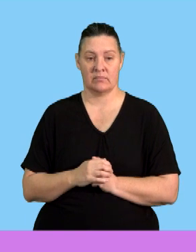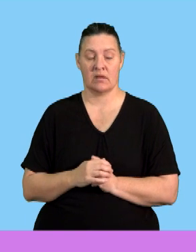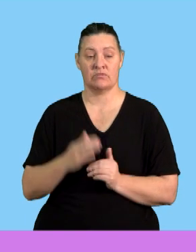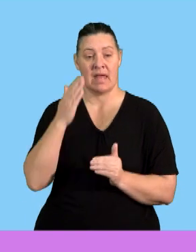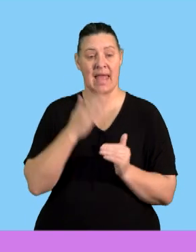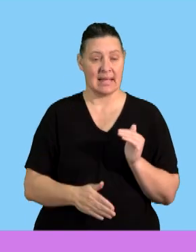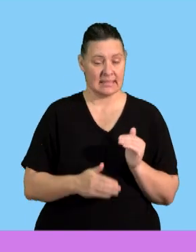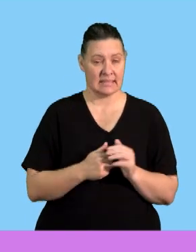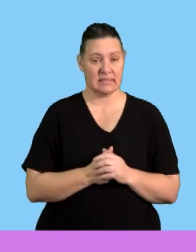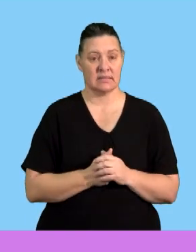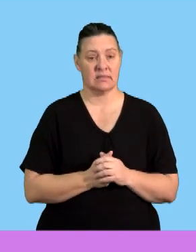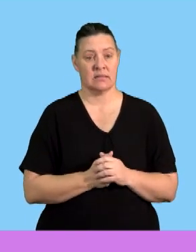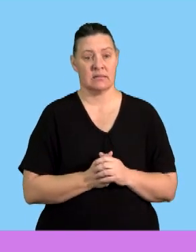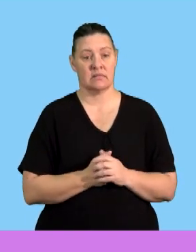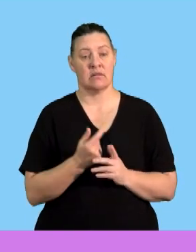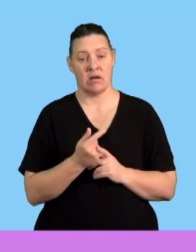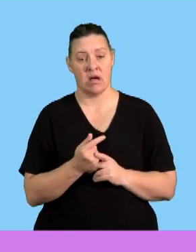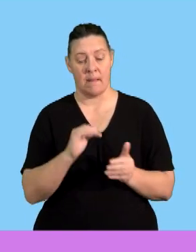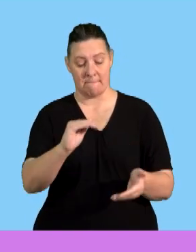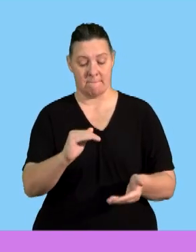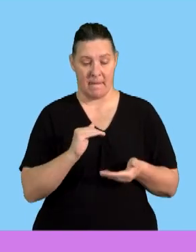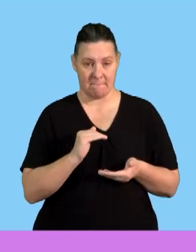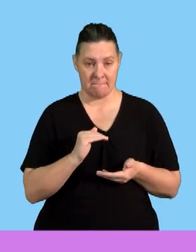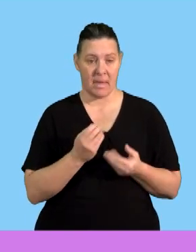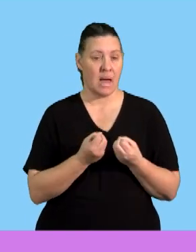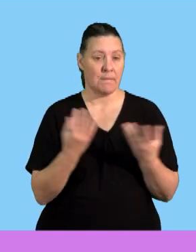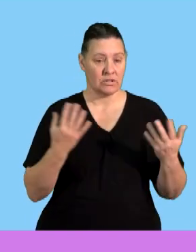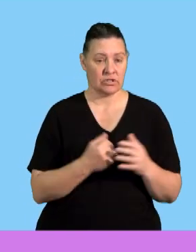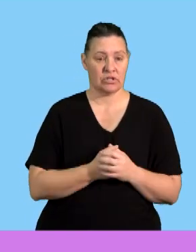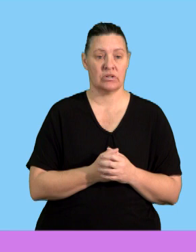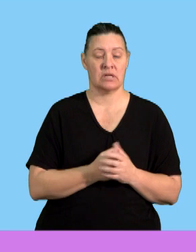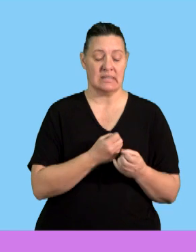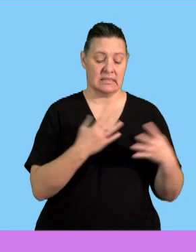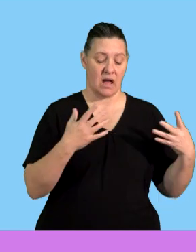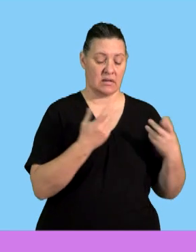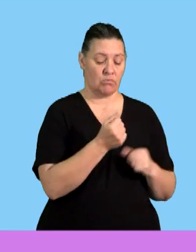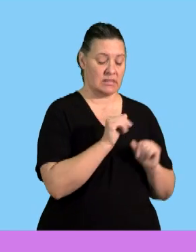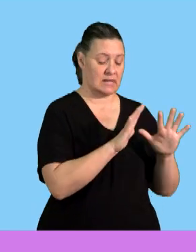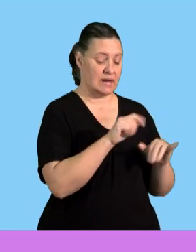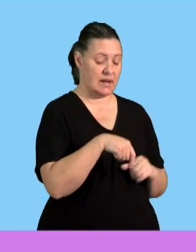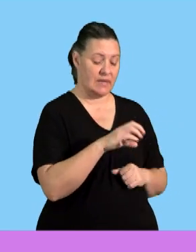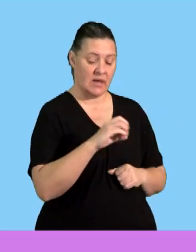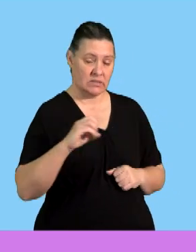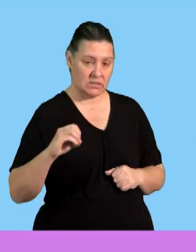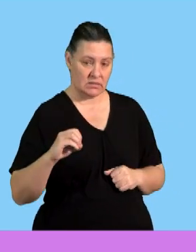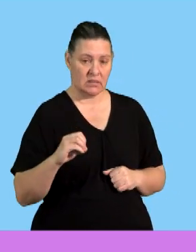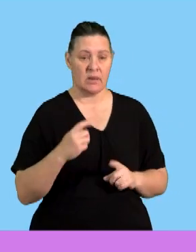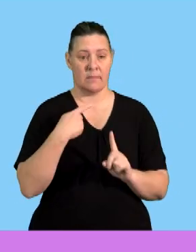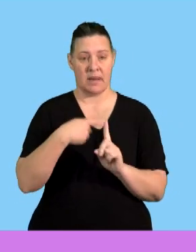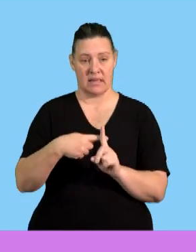end, her lump sum is going to be her start off amount,